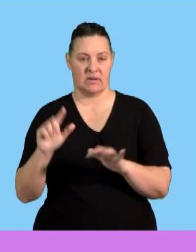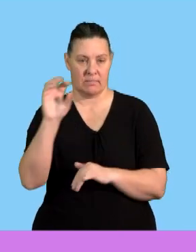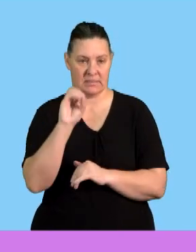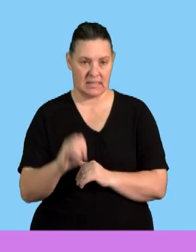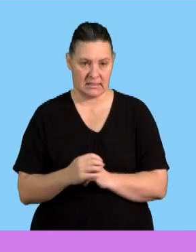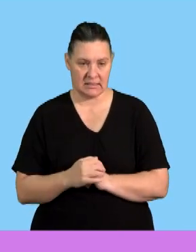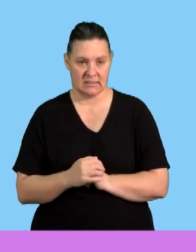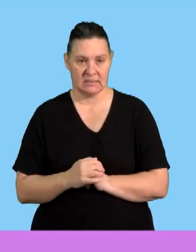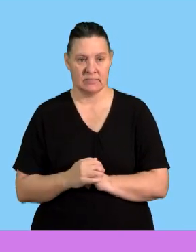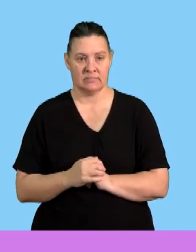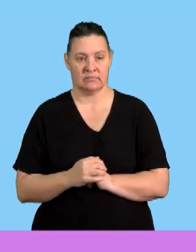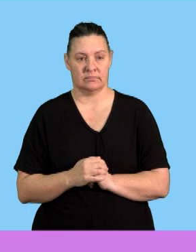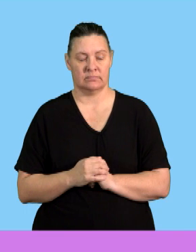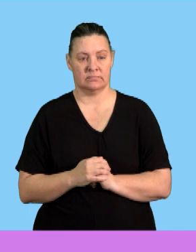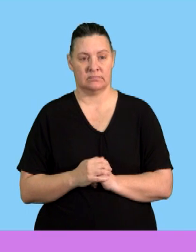15.7%,